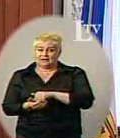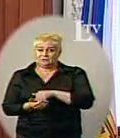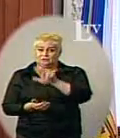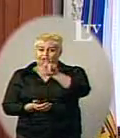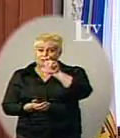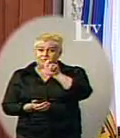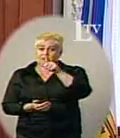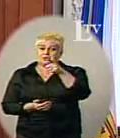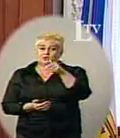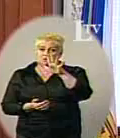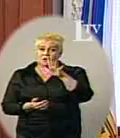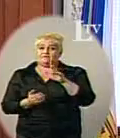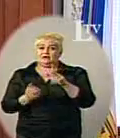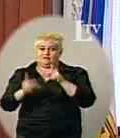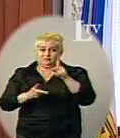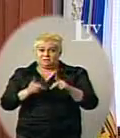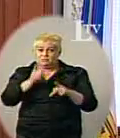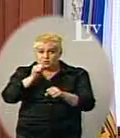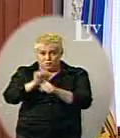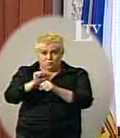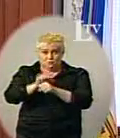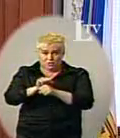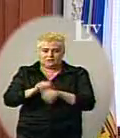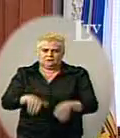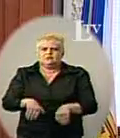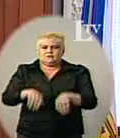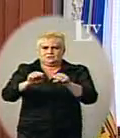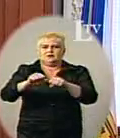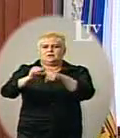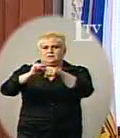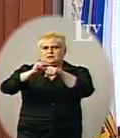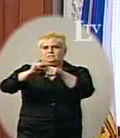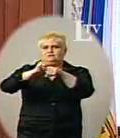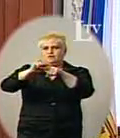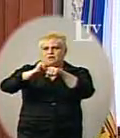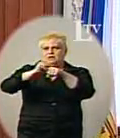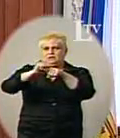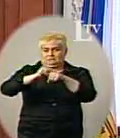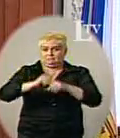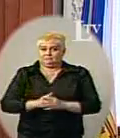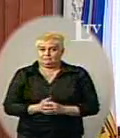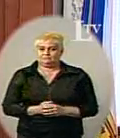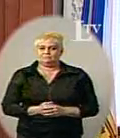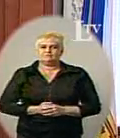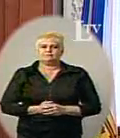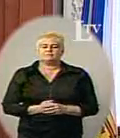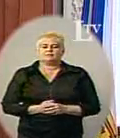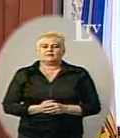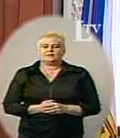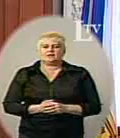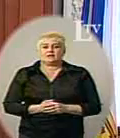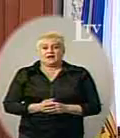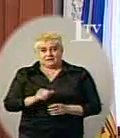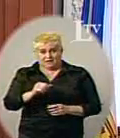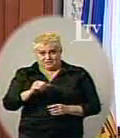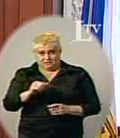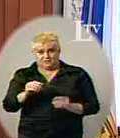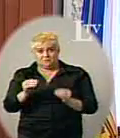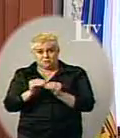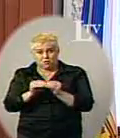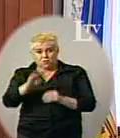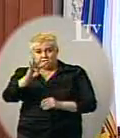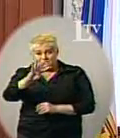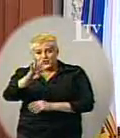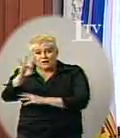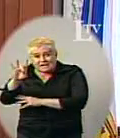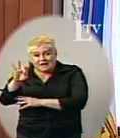6,325 Nova Scotian employees receiving workplace productivity training. An additional 48 applicants are